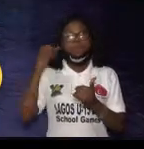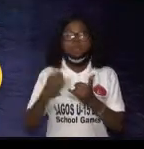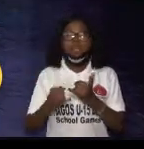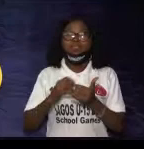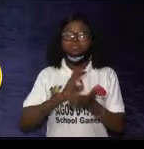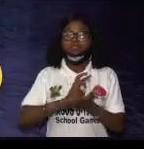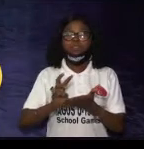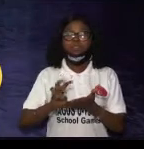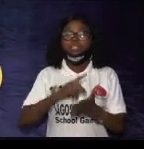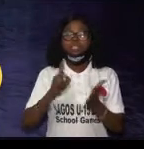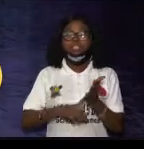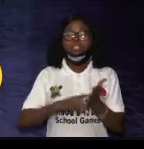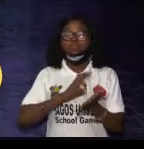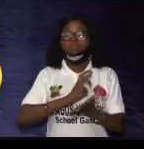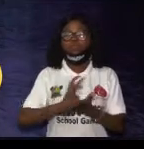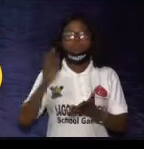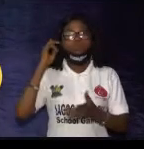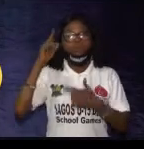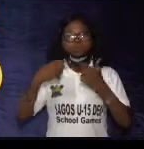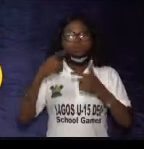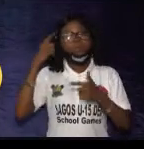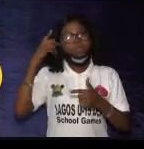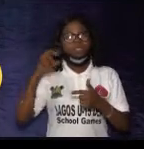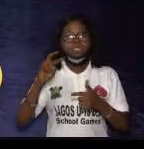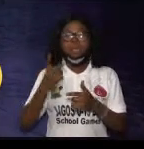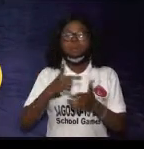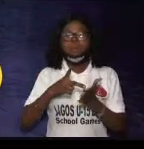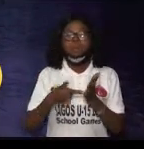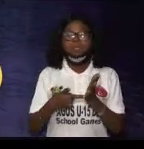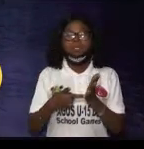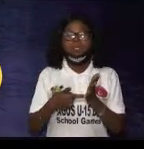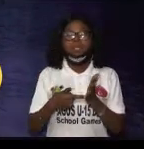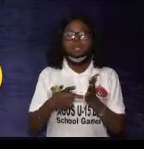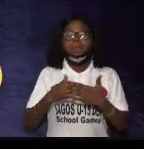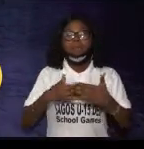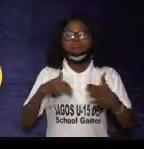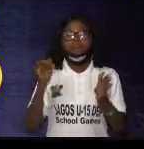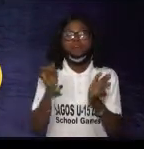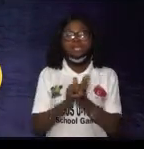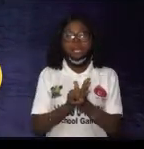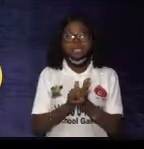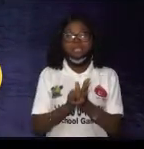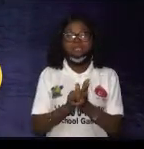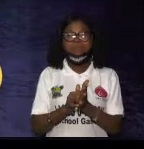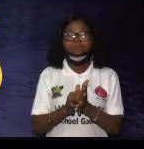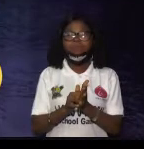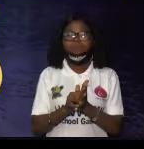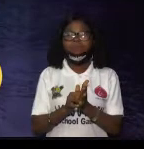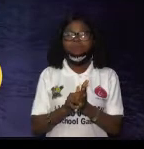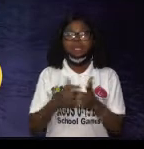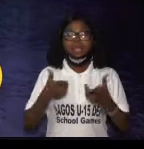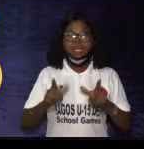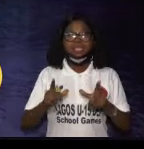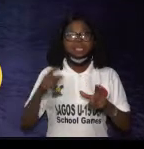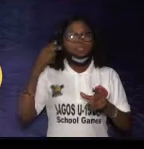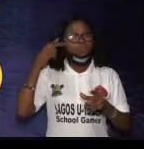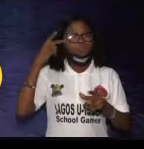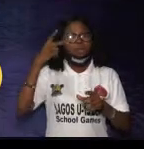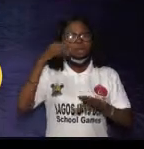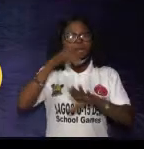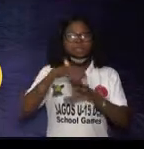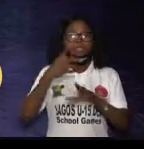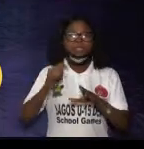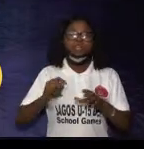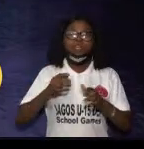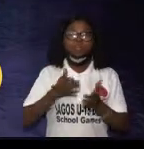This week we are going to be looking at the second part. But before we go into the learning objectives, let us